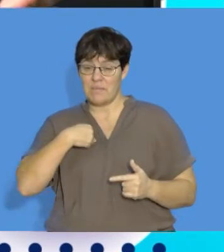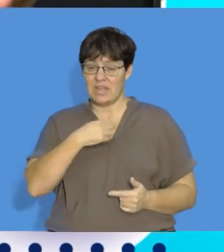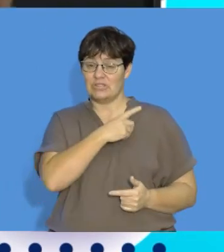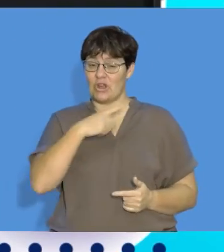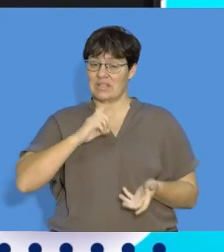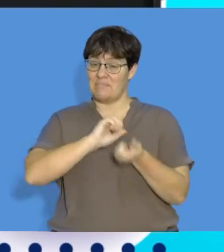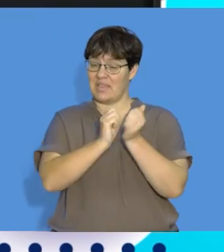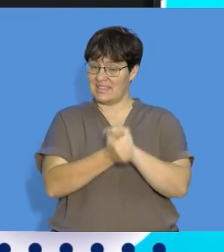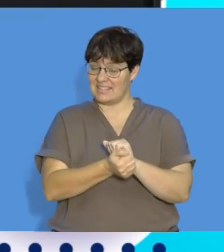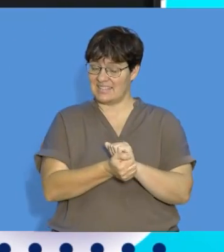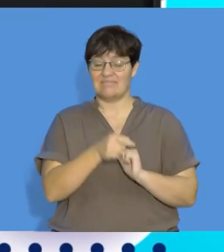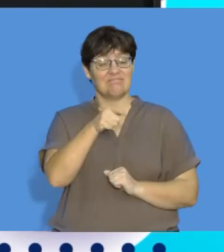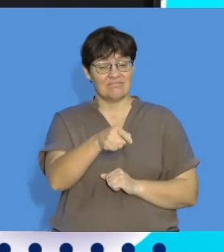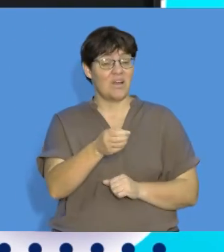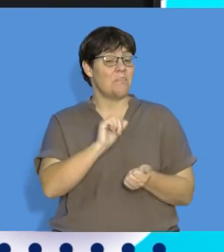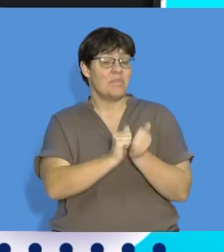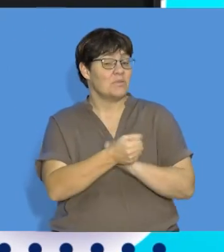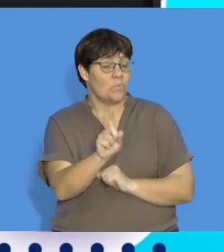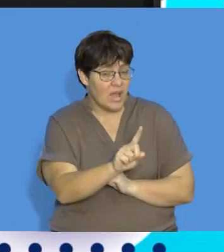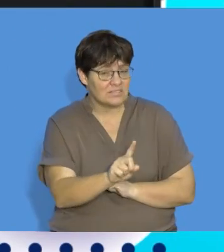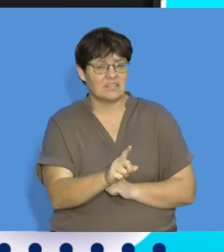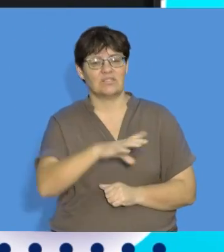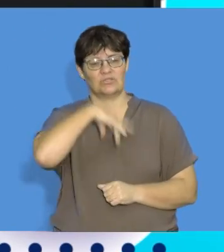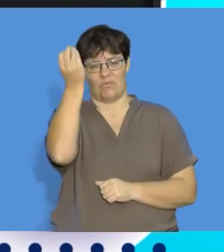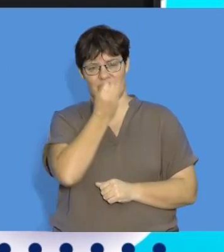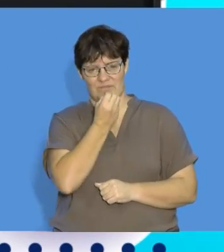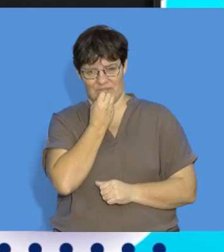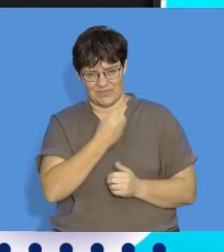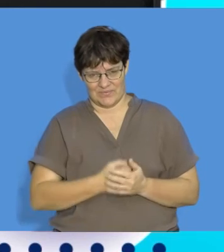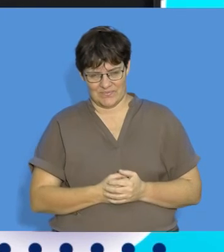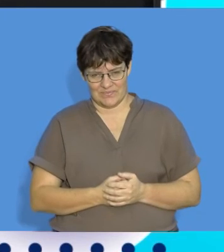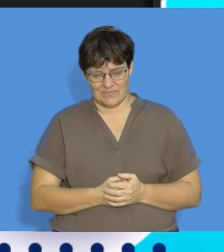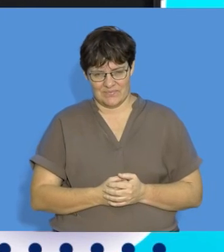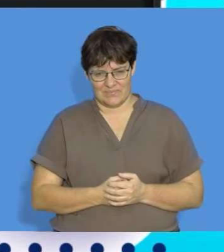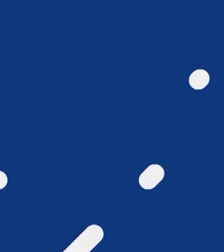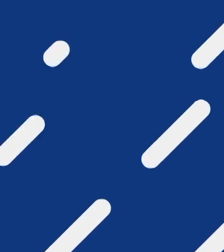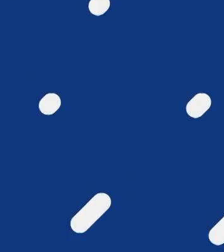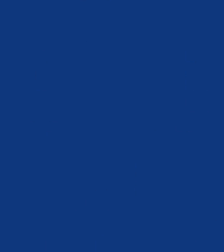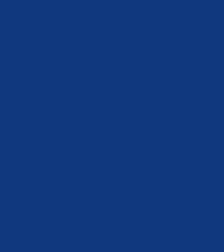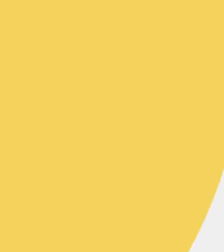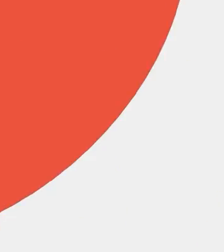remember, from me, the maths doctor, to you, mathematics is food for the soul.